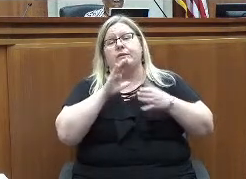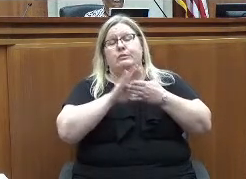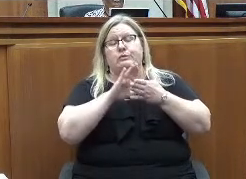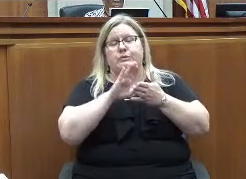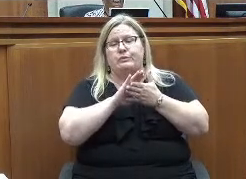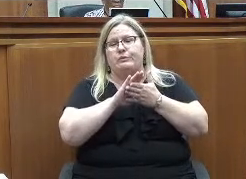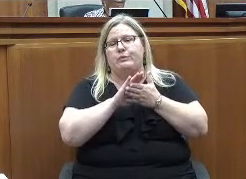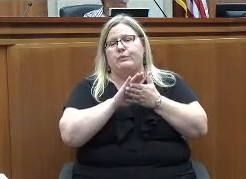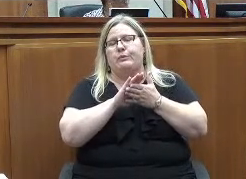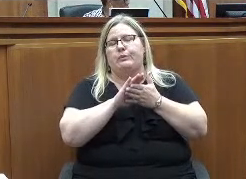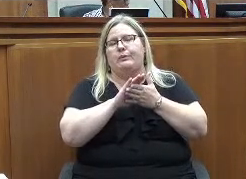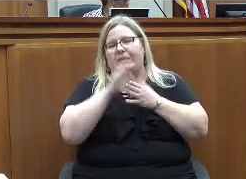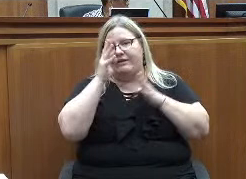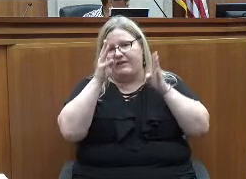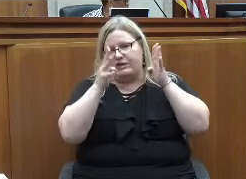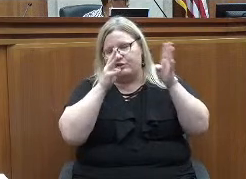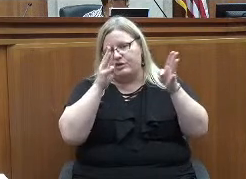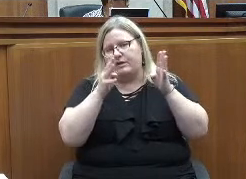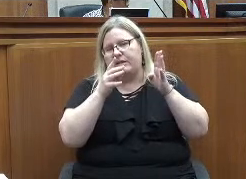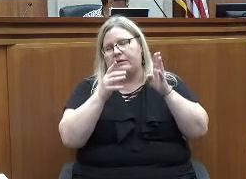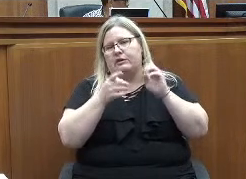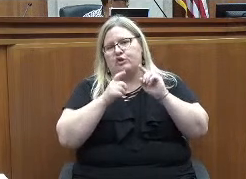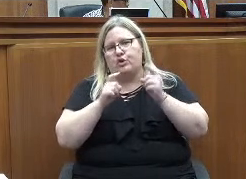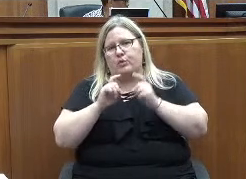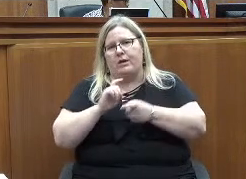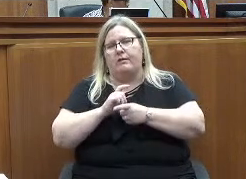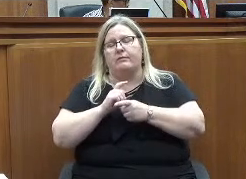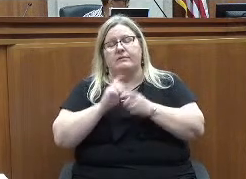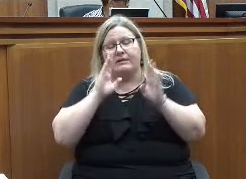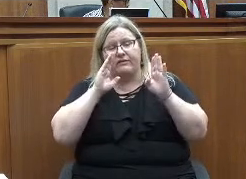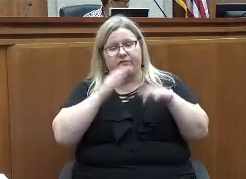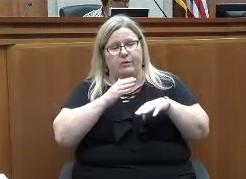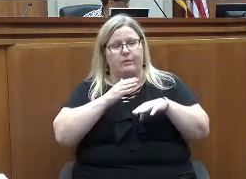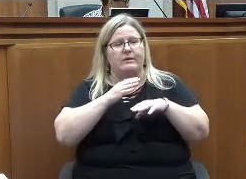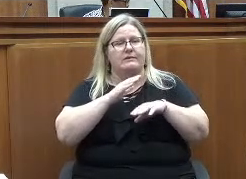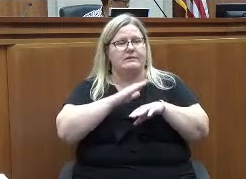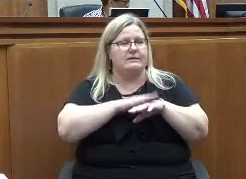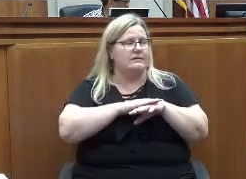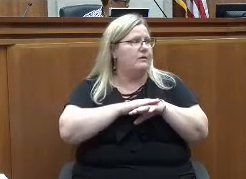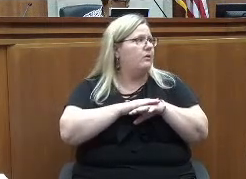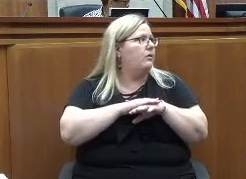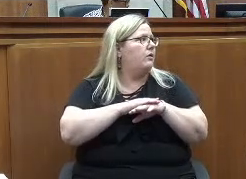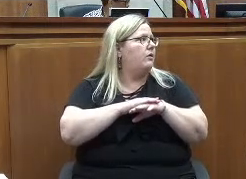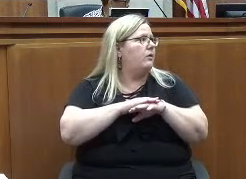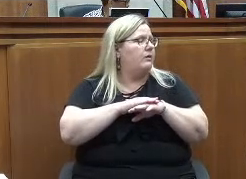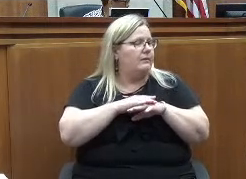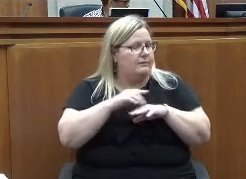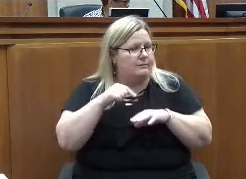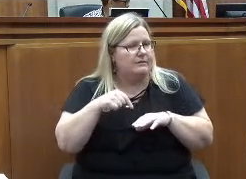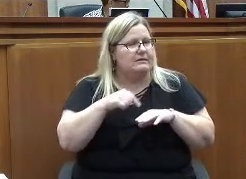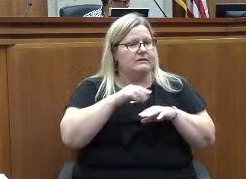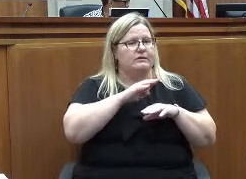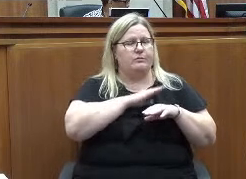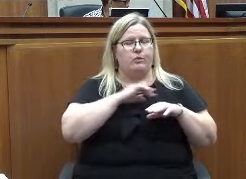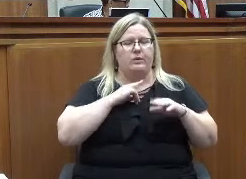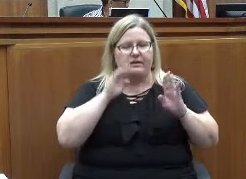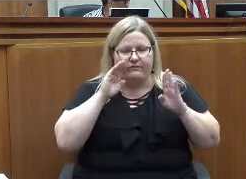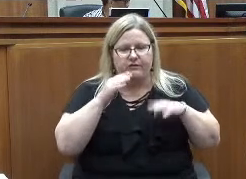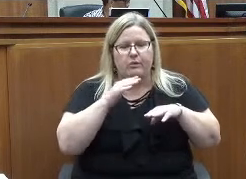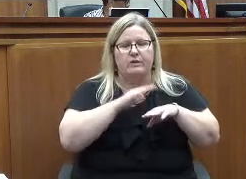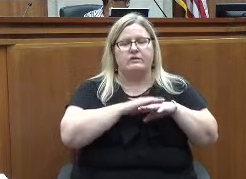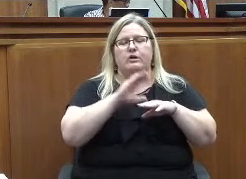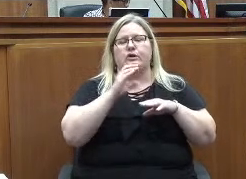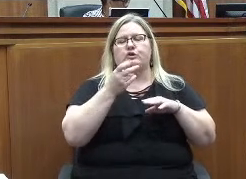turnaround, the primary focus of this committee, as long as I've served on this board, has been focused on charter